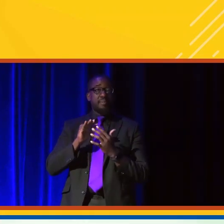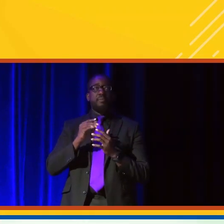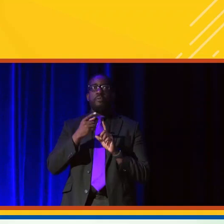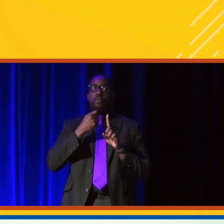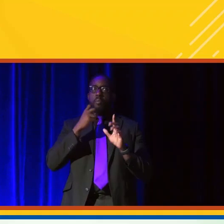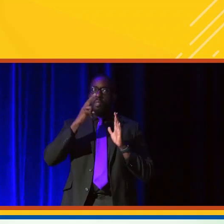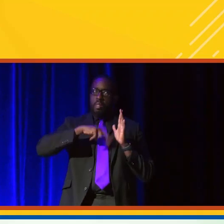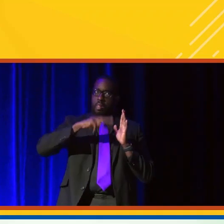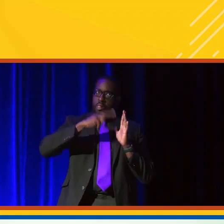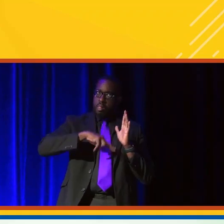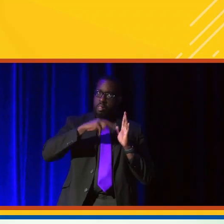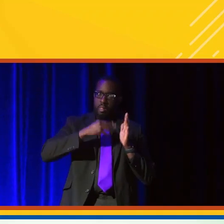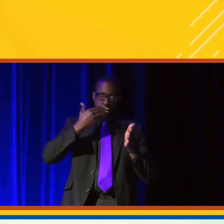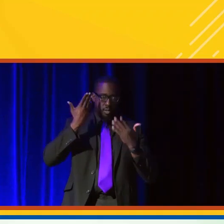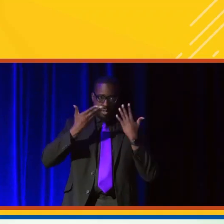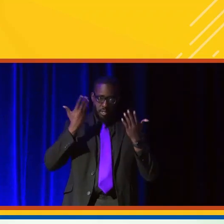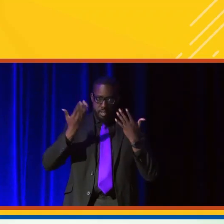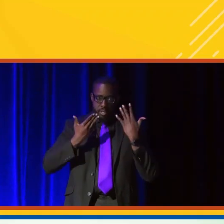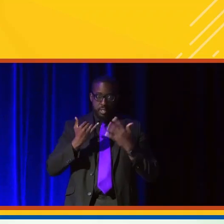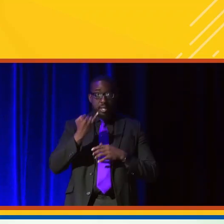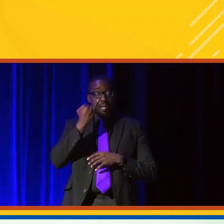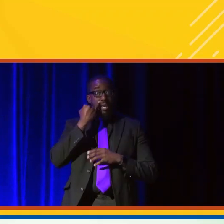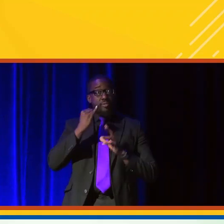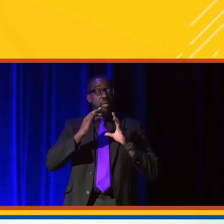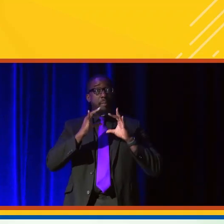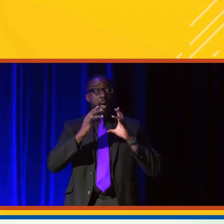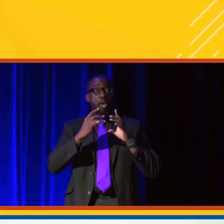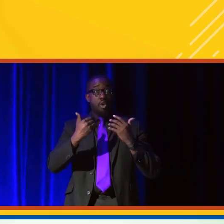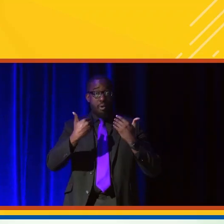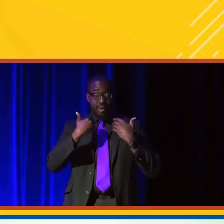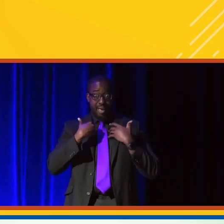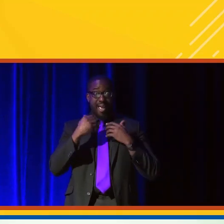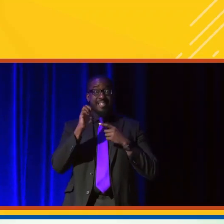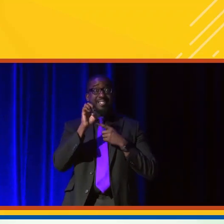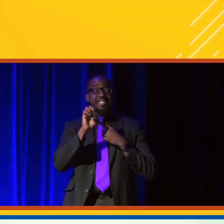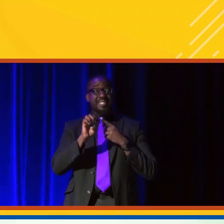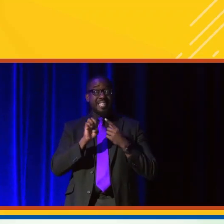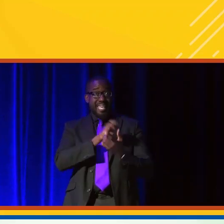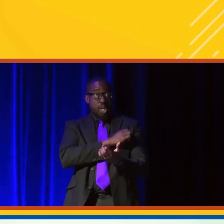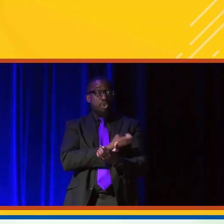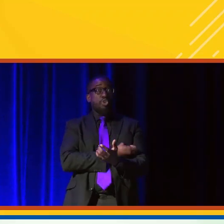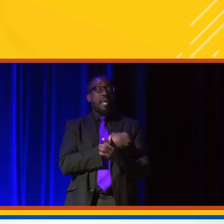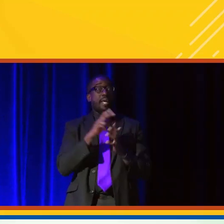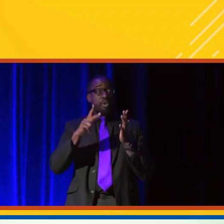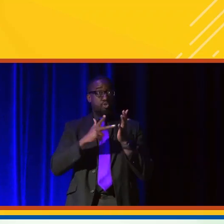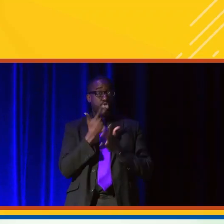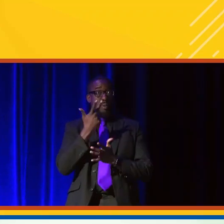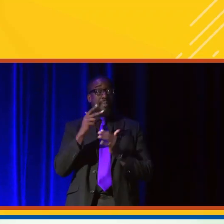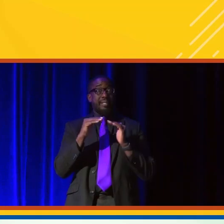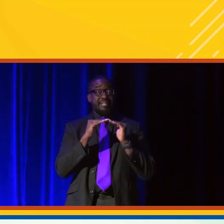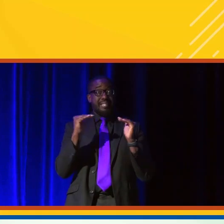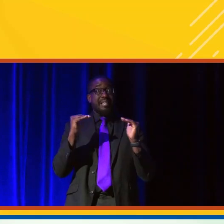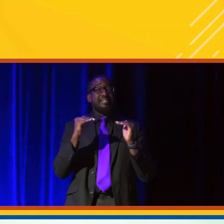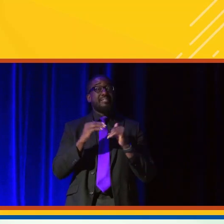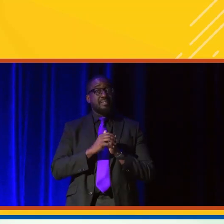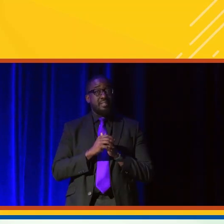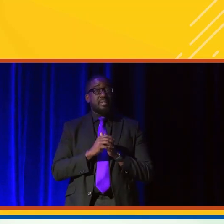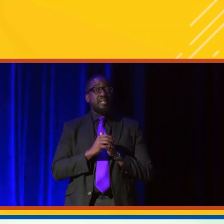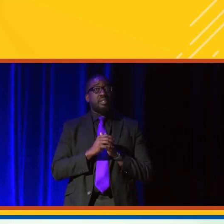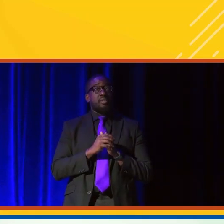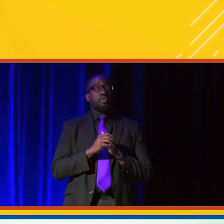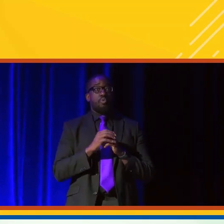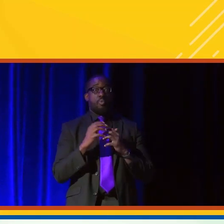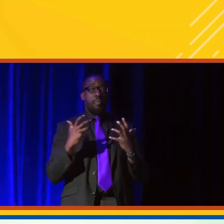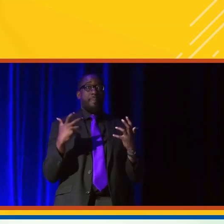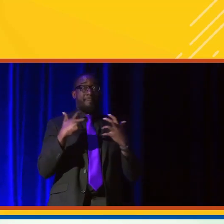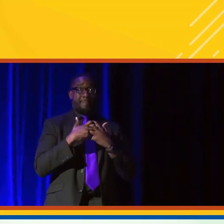is that if your molecule has energetic triplet states right around the same energy level as where